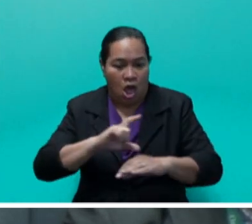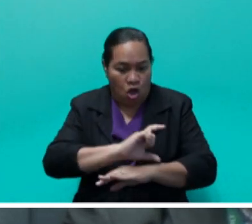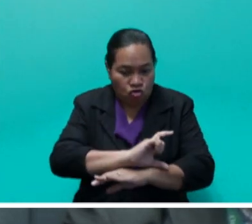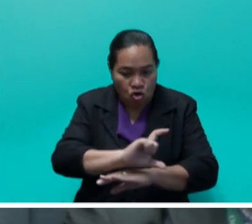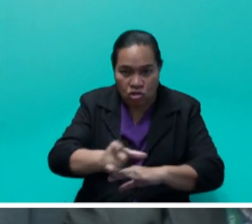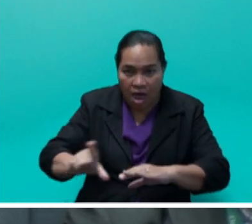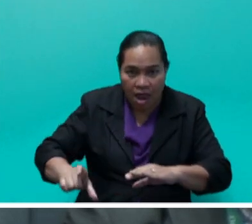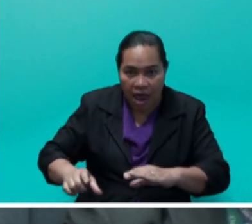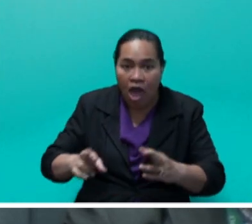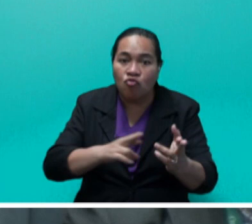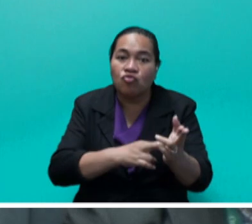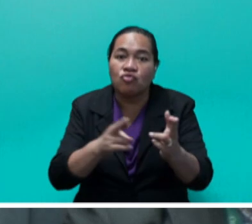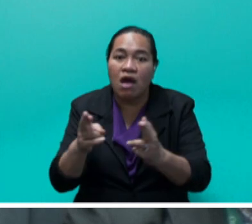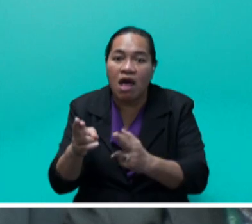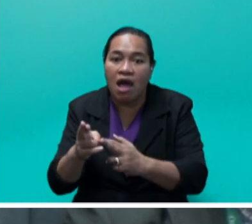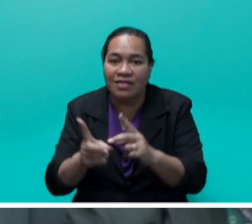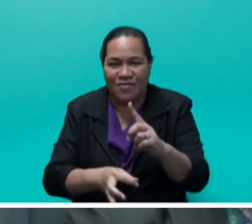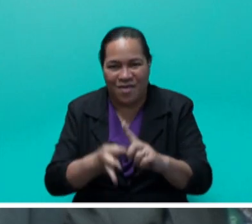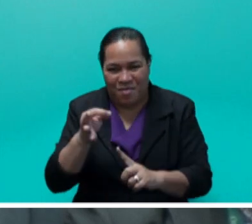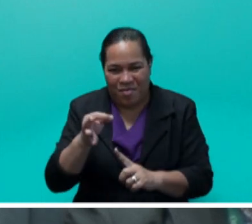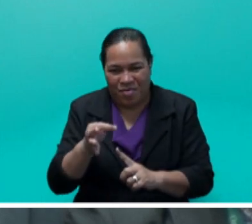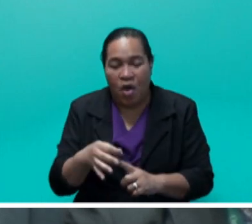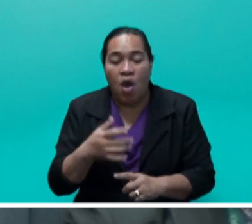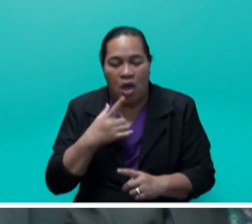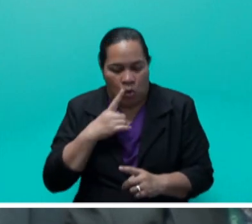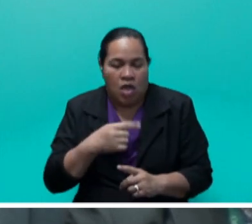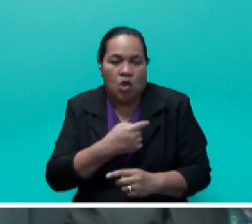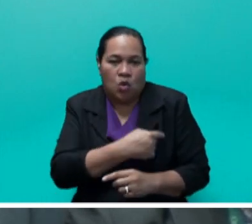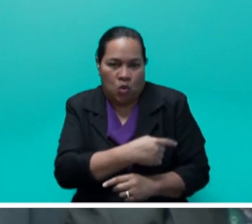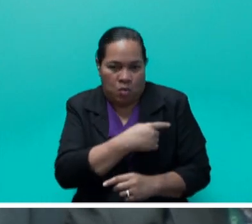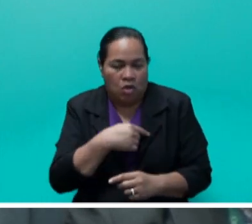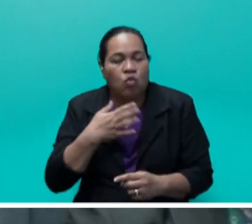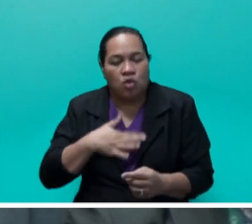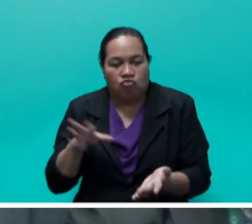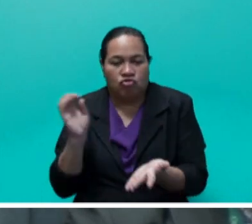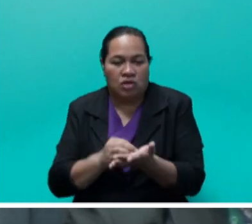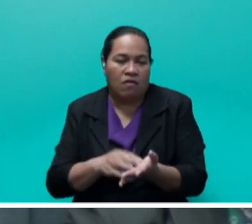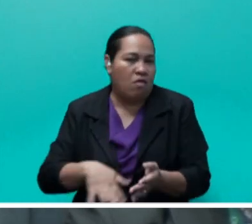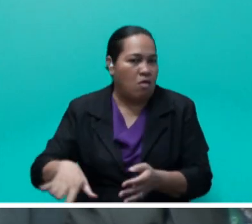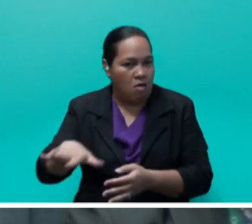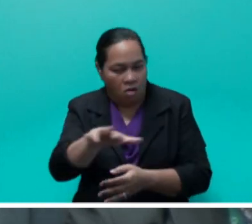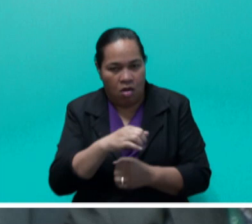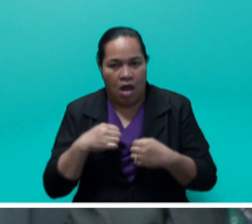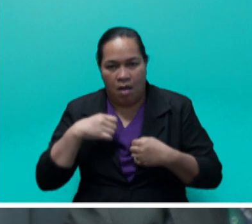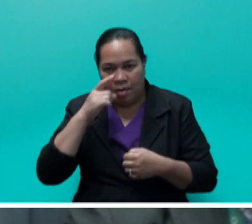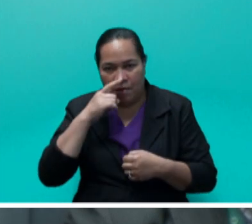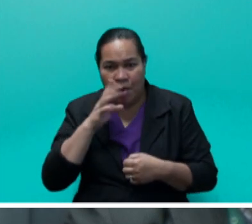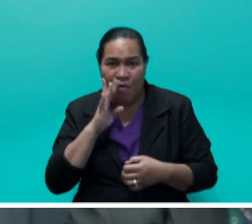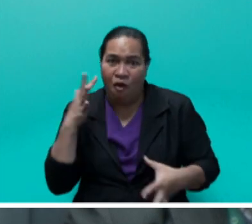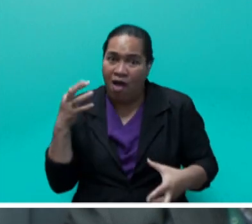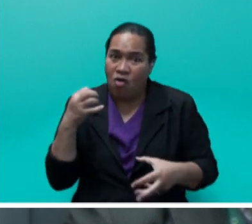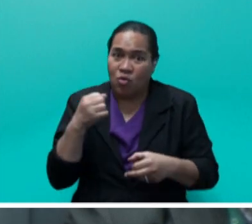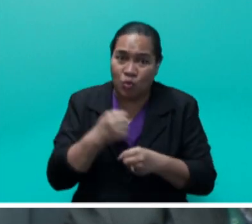development, all of which are driven towards our commitment to serve our people. Before I conclude, Mr. Speaker,